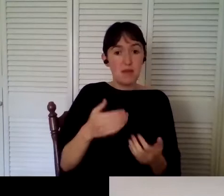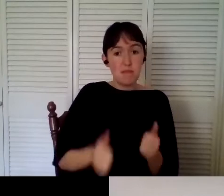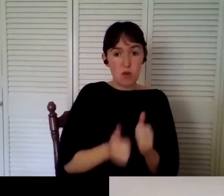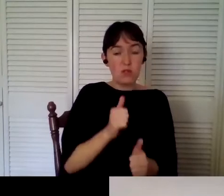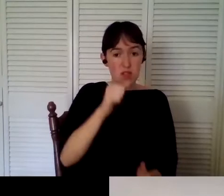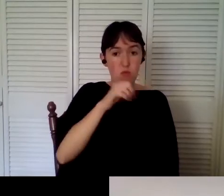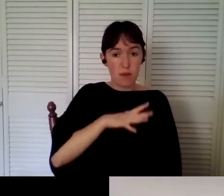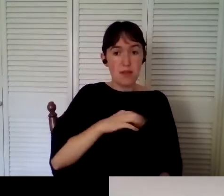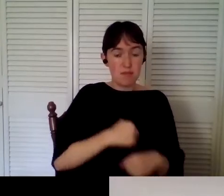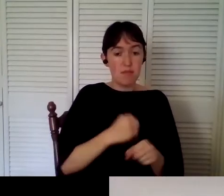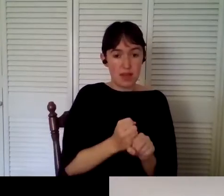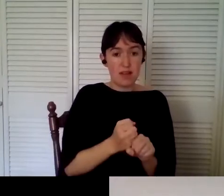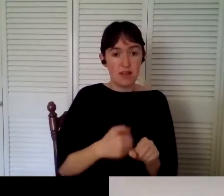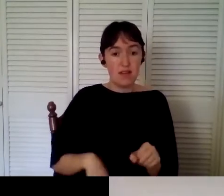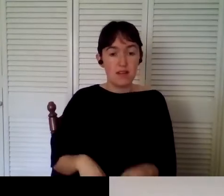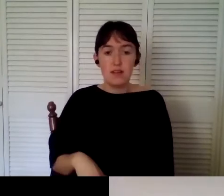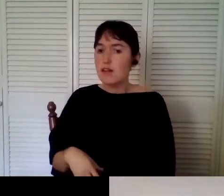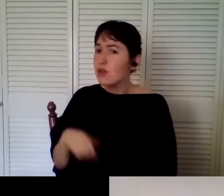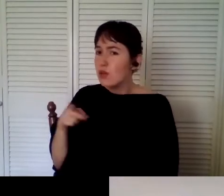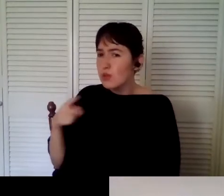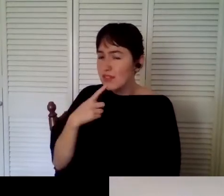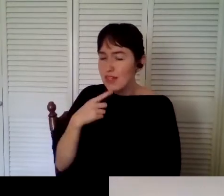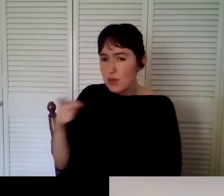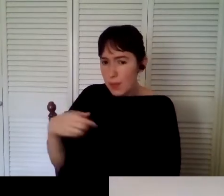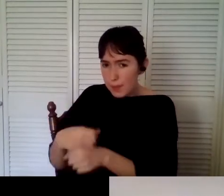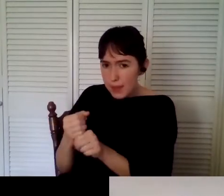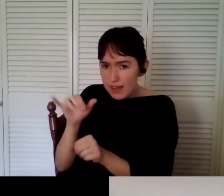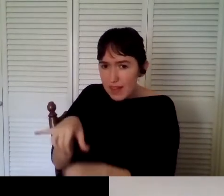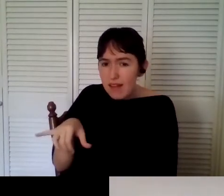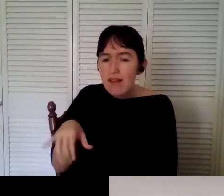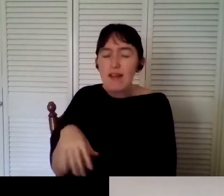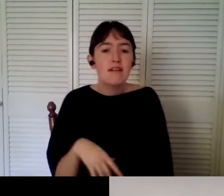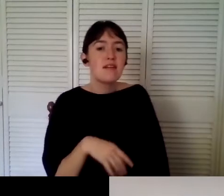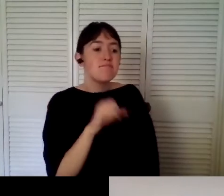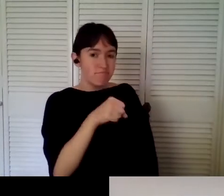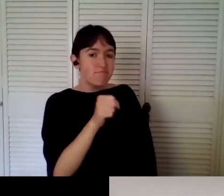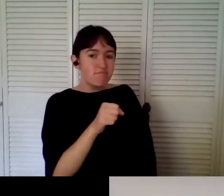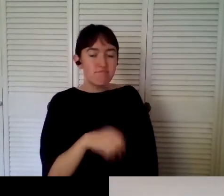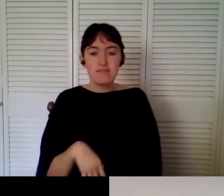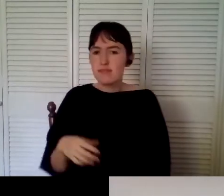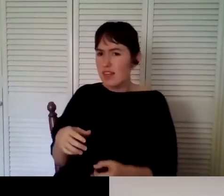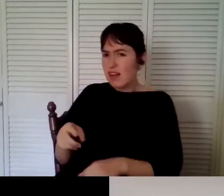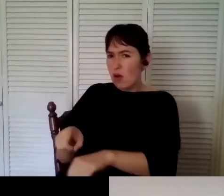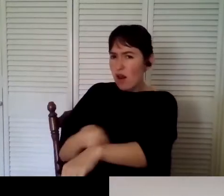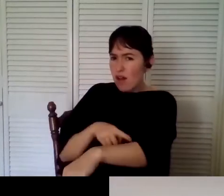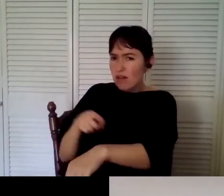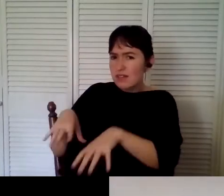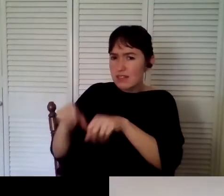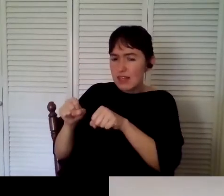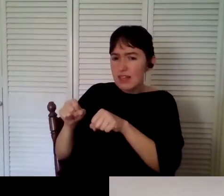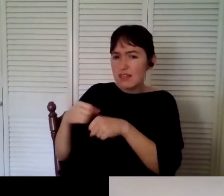make those arrow. Correct. How long does it take to make one of those? It can take anywhere from an hour